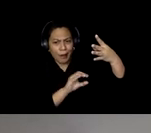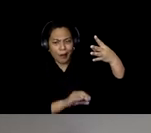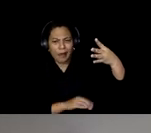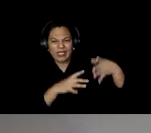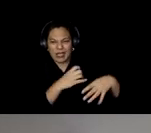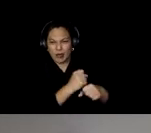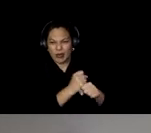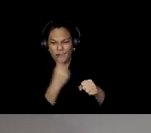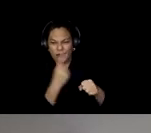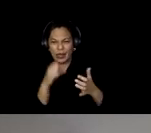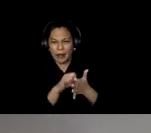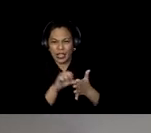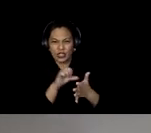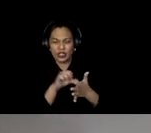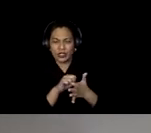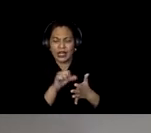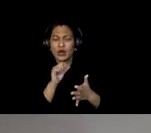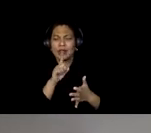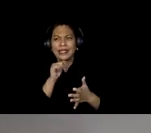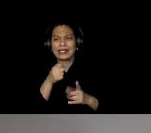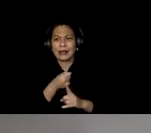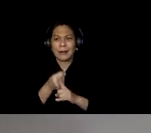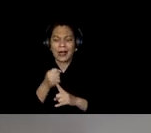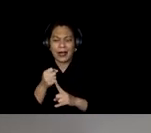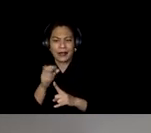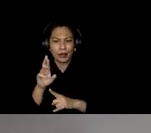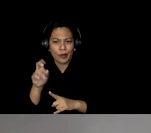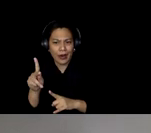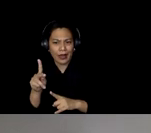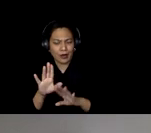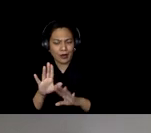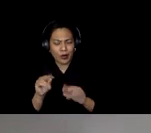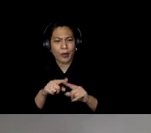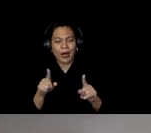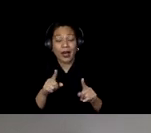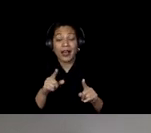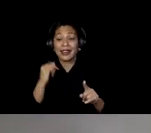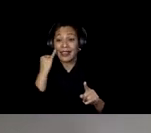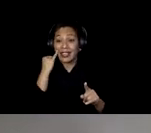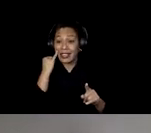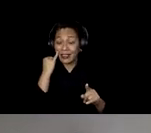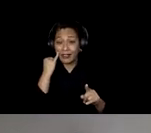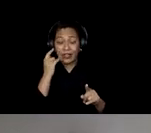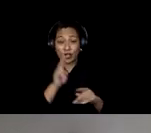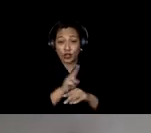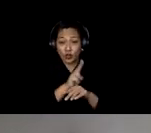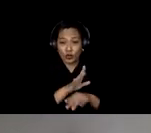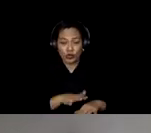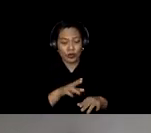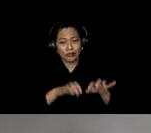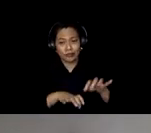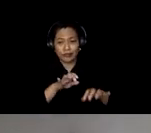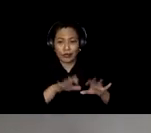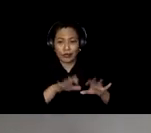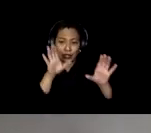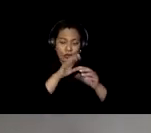your ranking kind of on a technical sense, but for people who are looking at the results